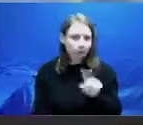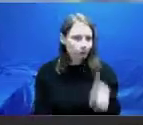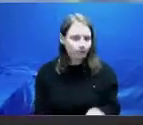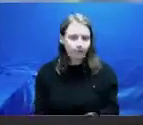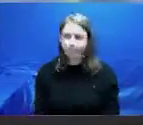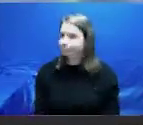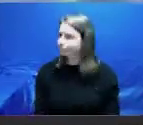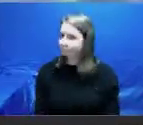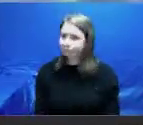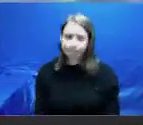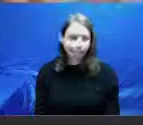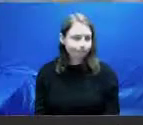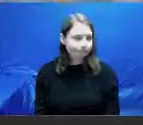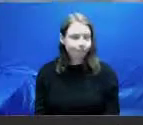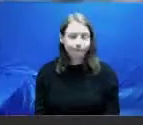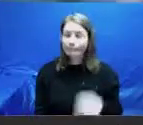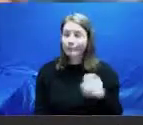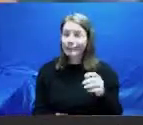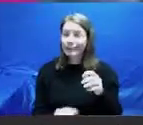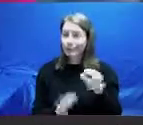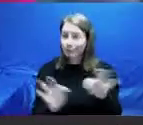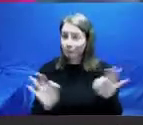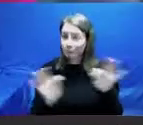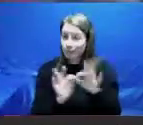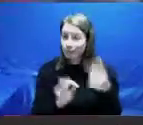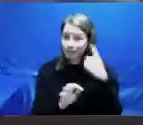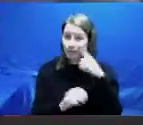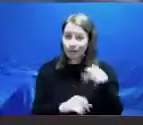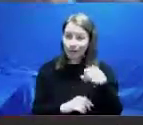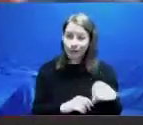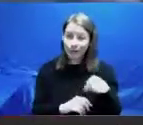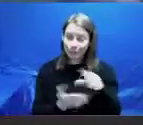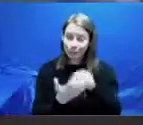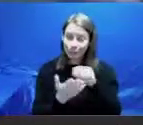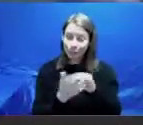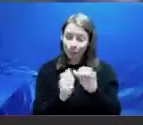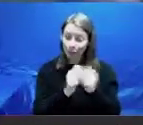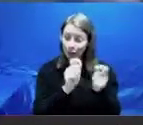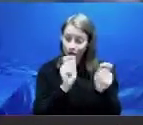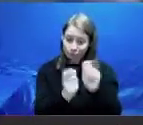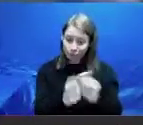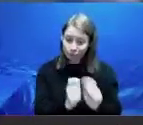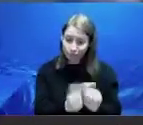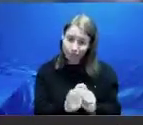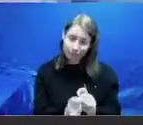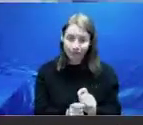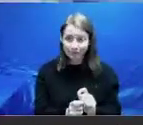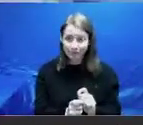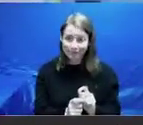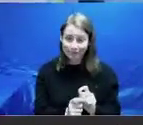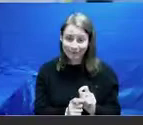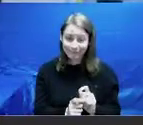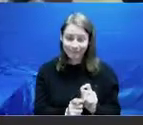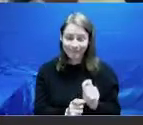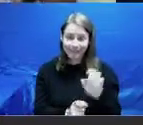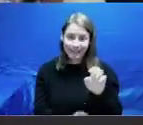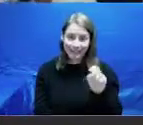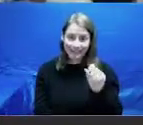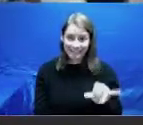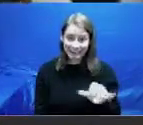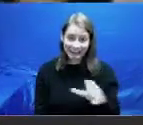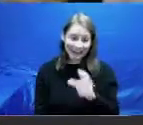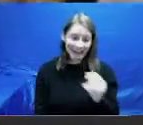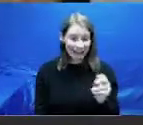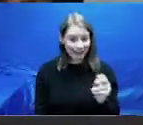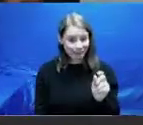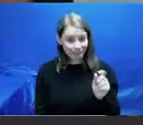essay and putting the periods in the right place and capitalizing. It's about revising my thinking, and to see kids at the end of the year say, wow,